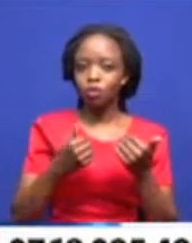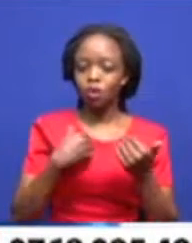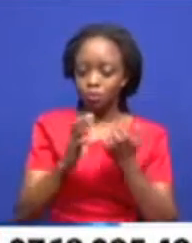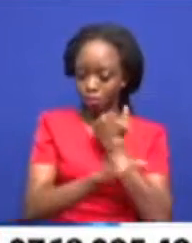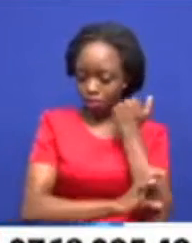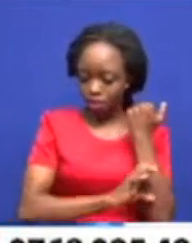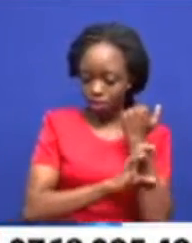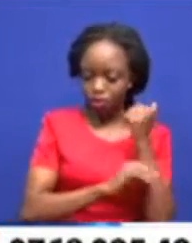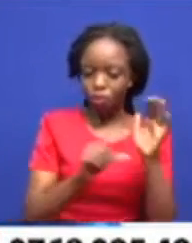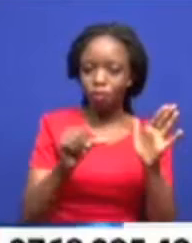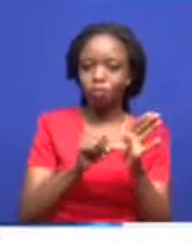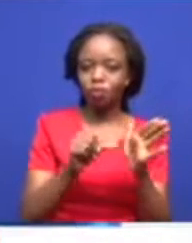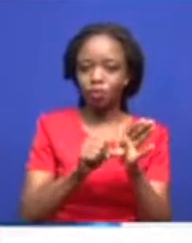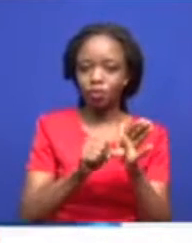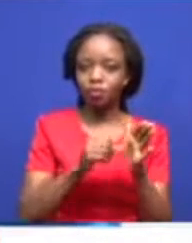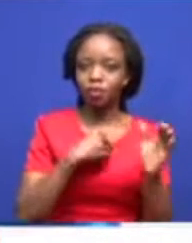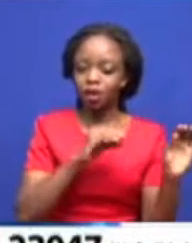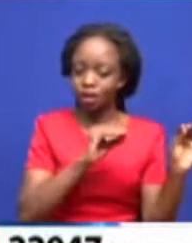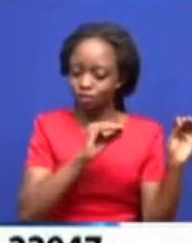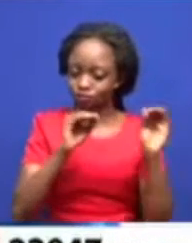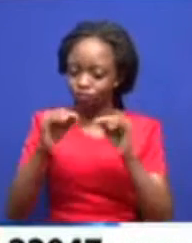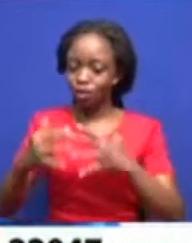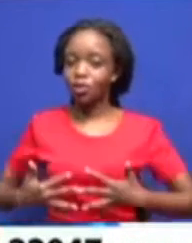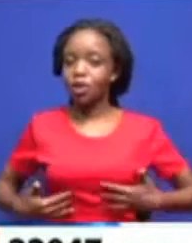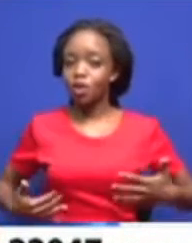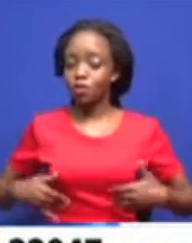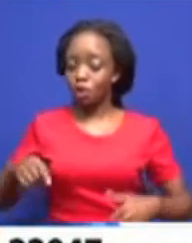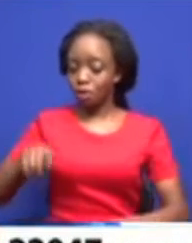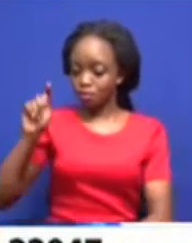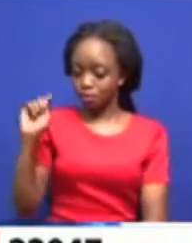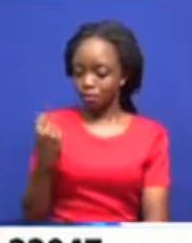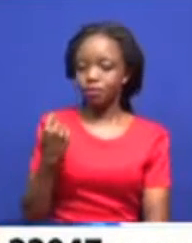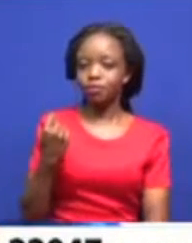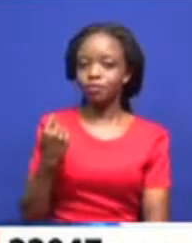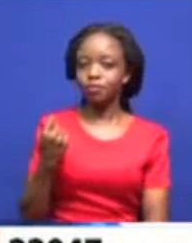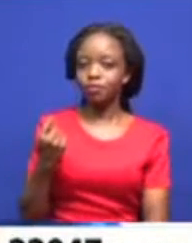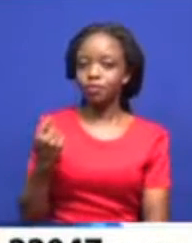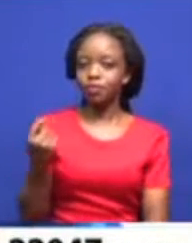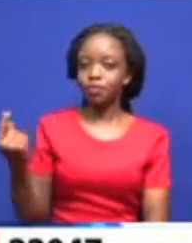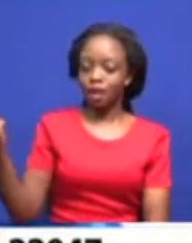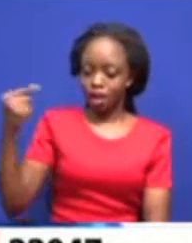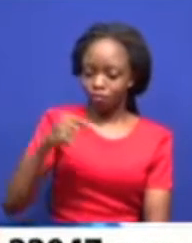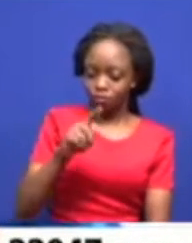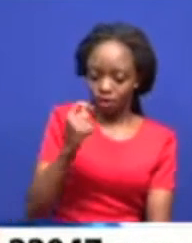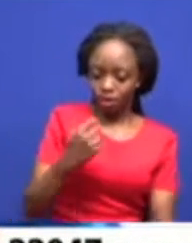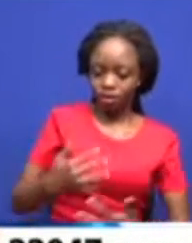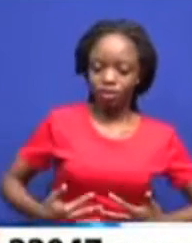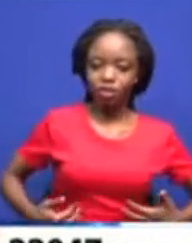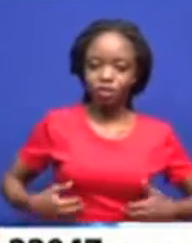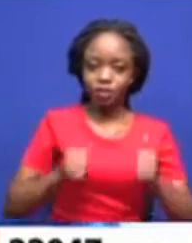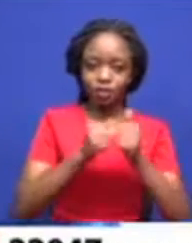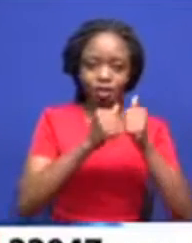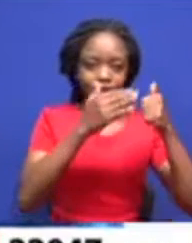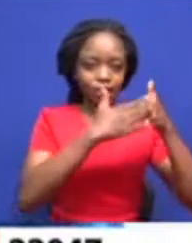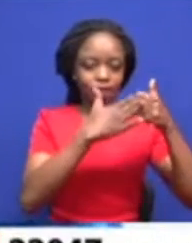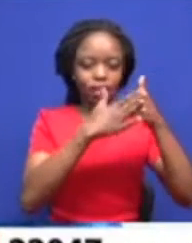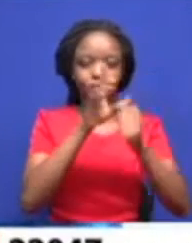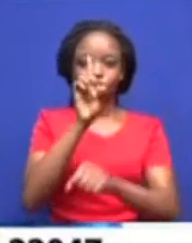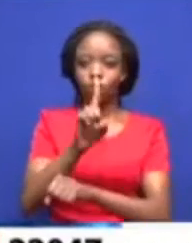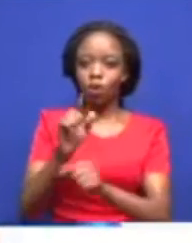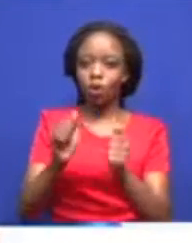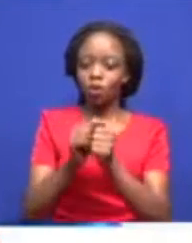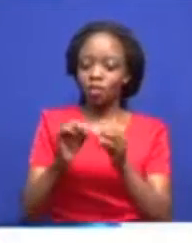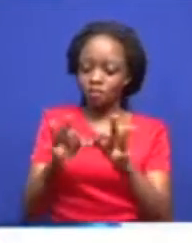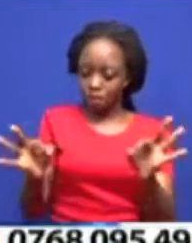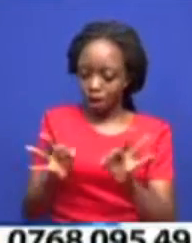country, and we flee and seek a refugee in Kenya, and we came to Kenya as a refugees in 1991 with my